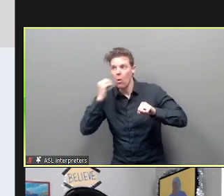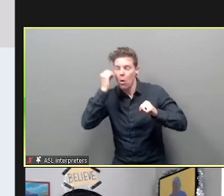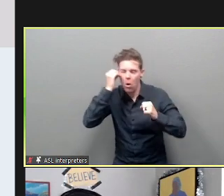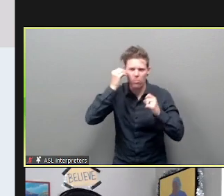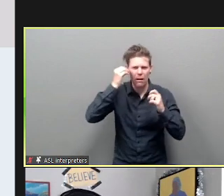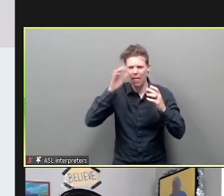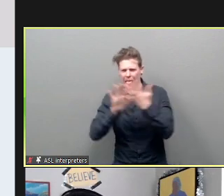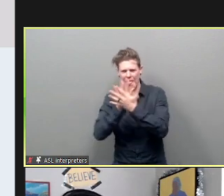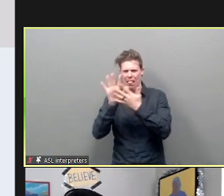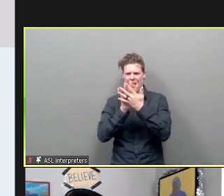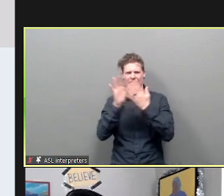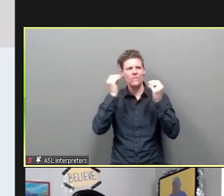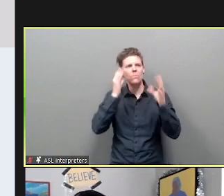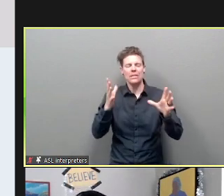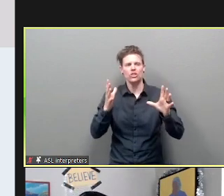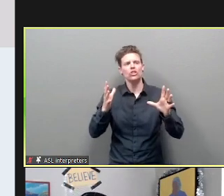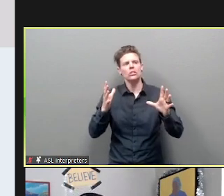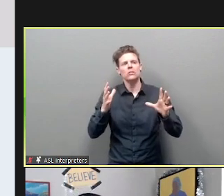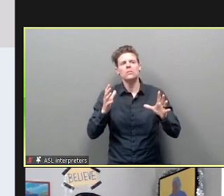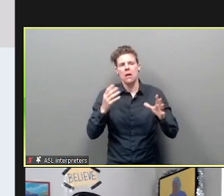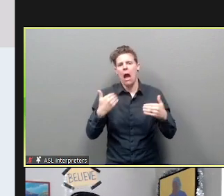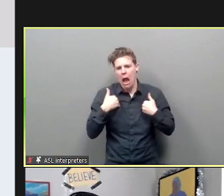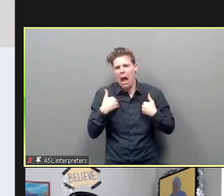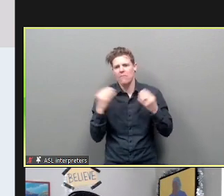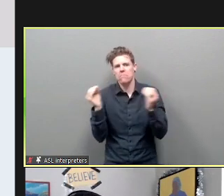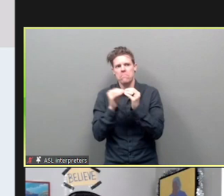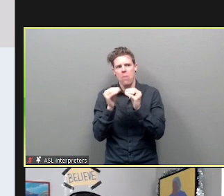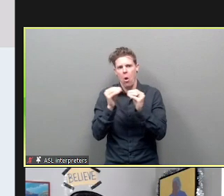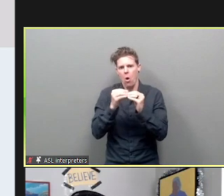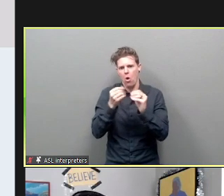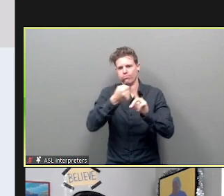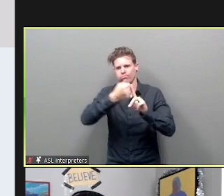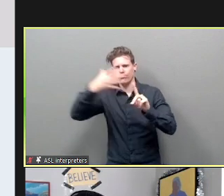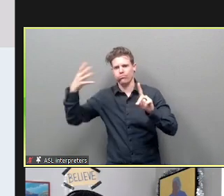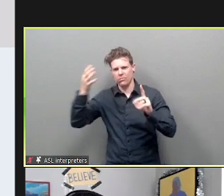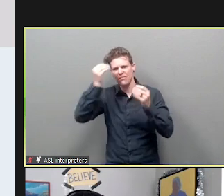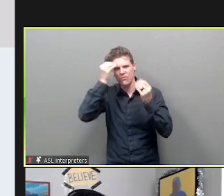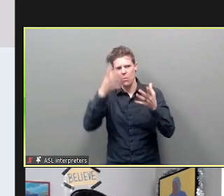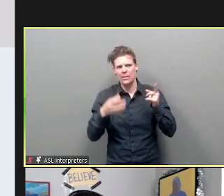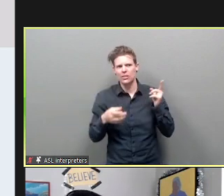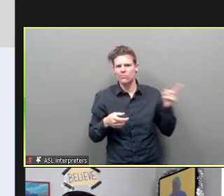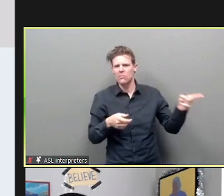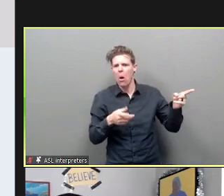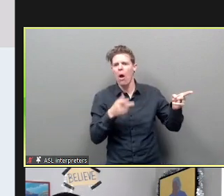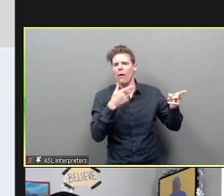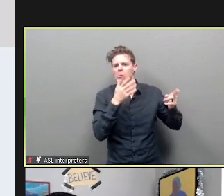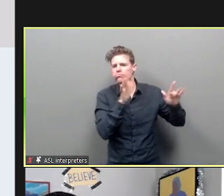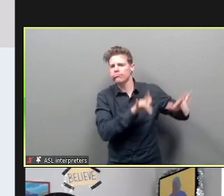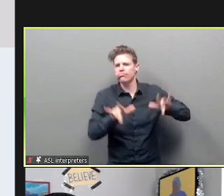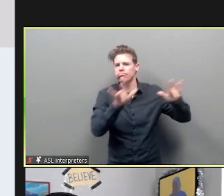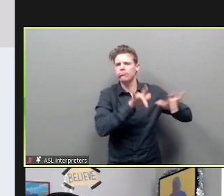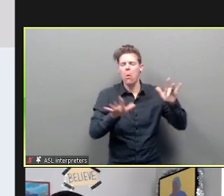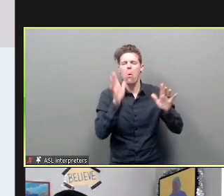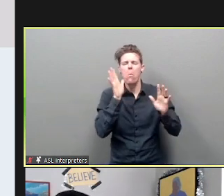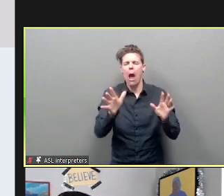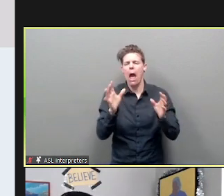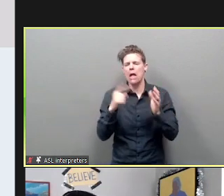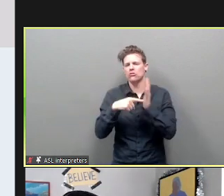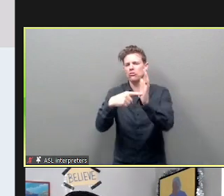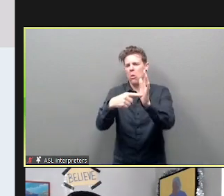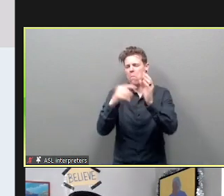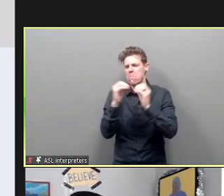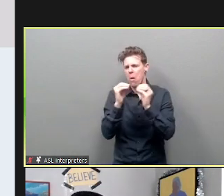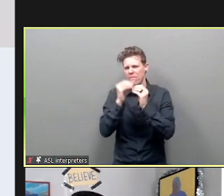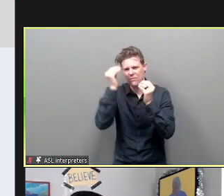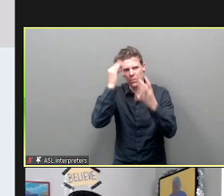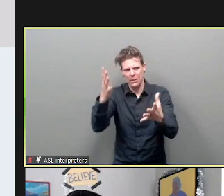can always go back and look at it. We will also have this on the website. Below it says, if you have any questions, please